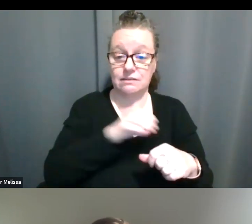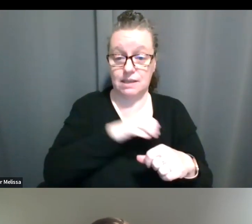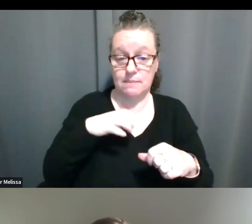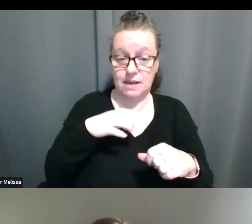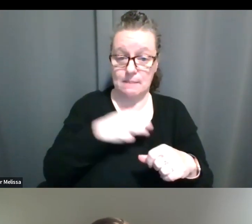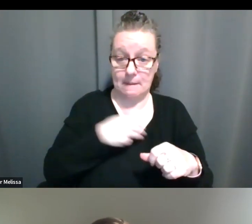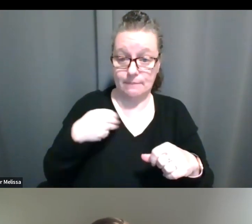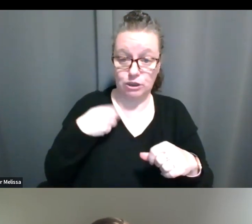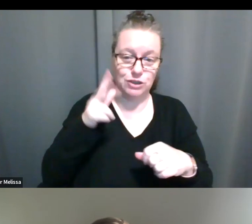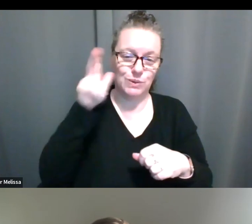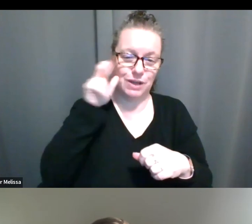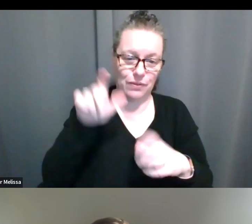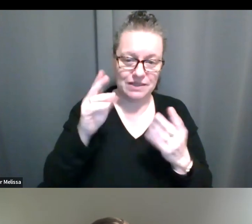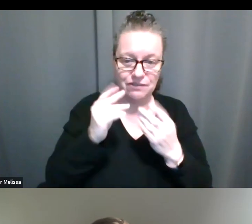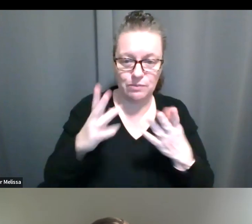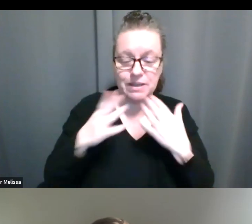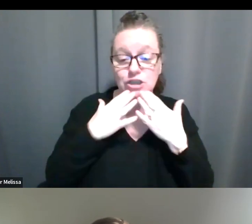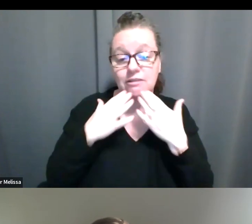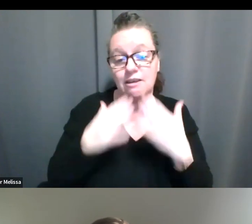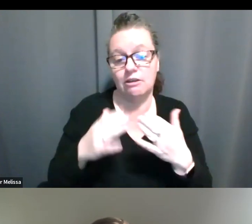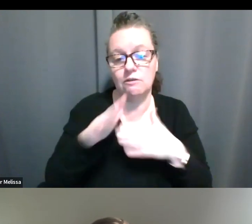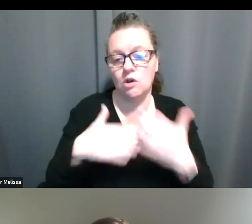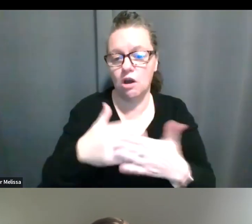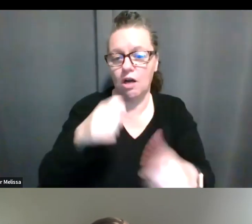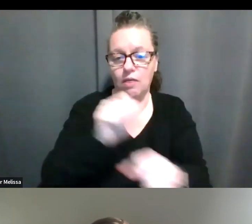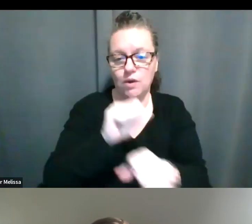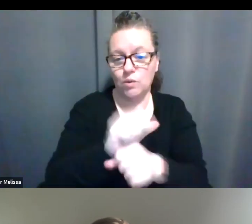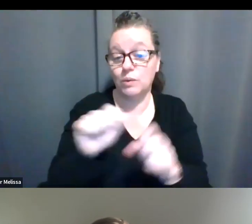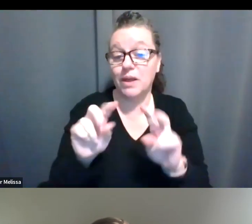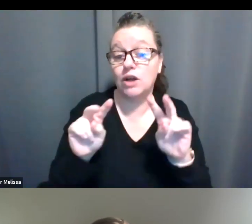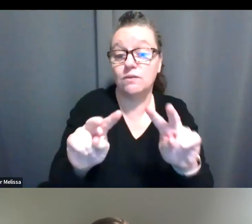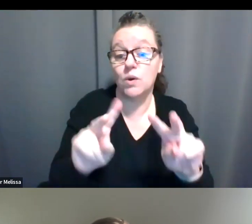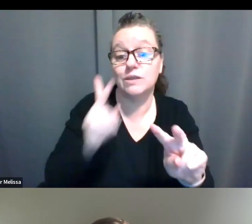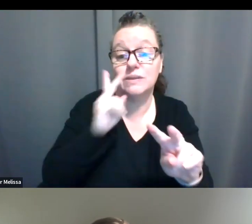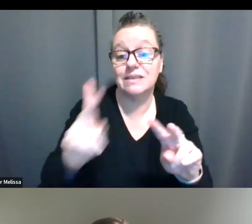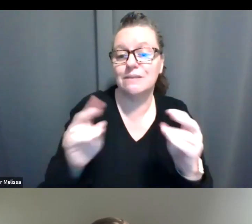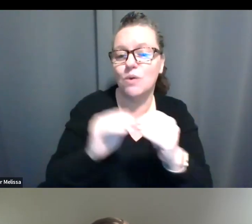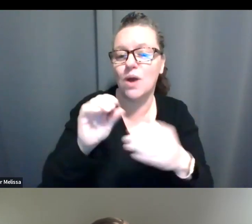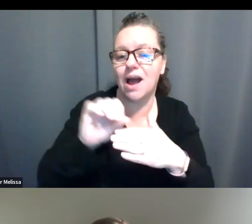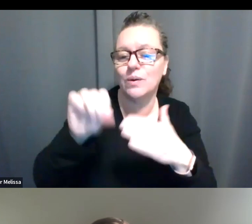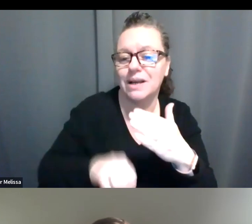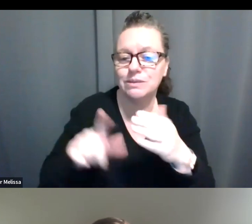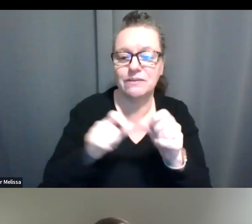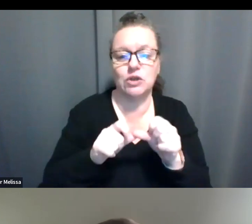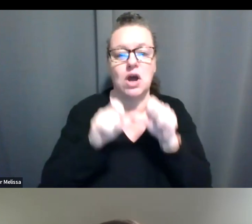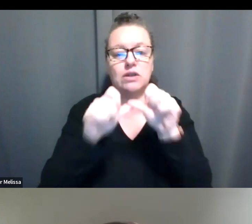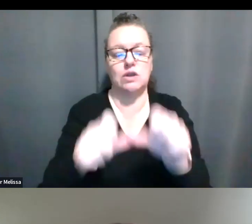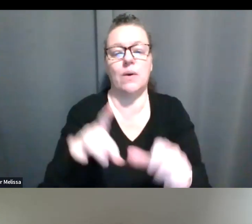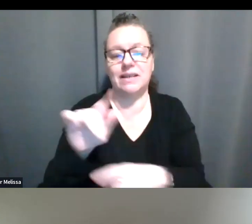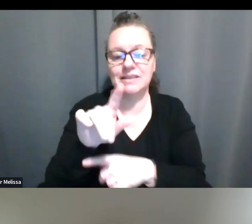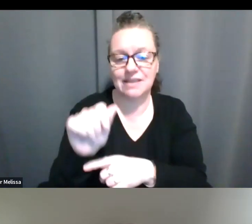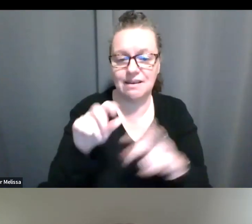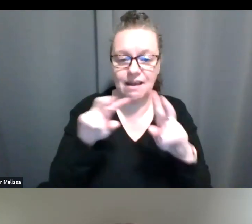hear this information. And thank you for all the work you're doing. We look forward to seeing more of the outcomes of your ongoing data analysis and